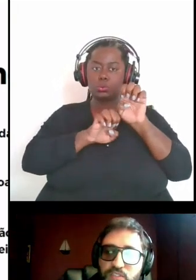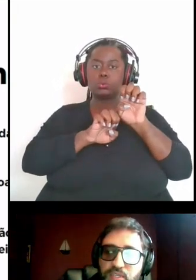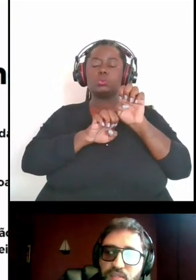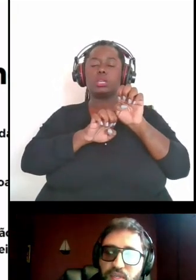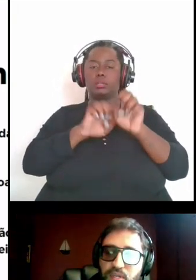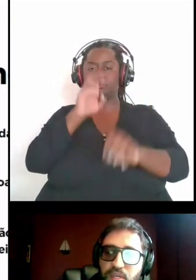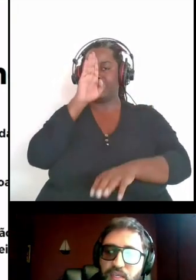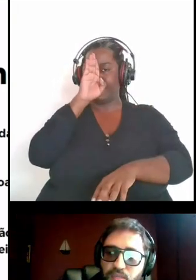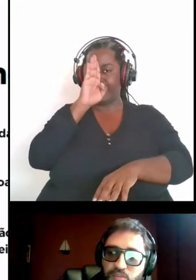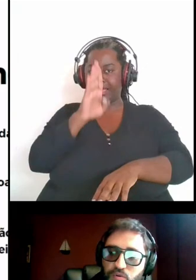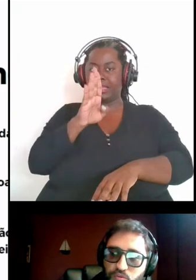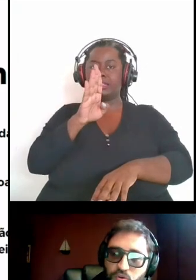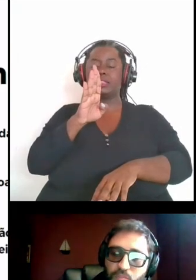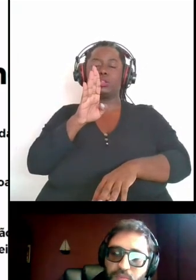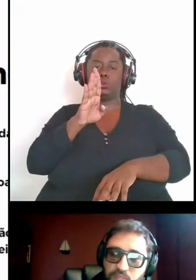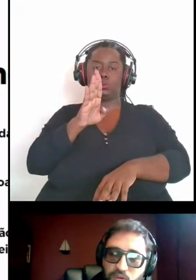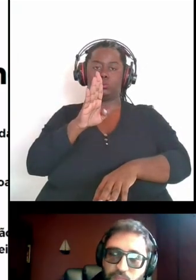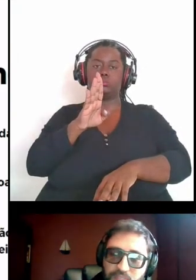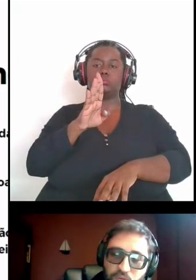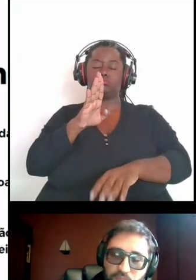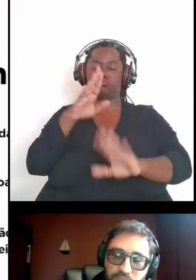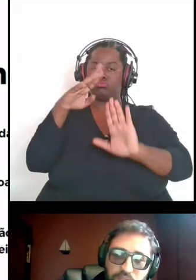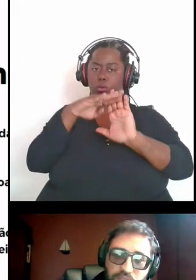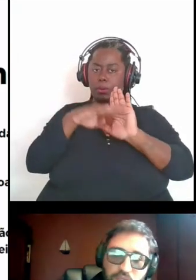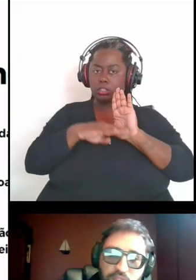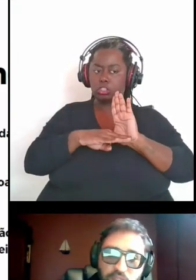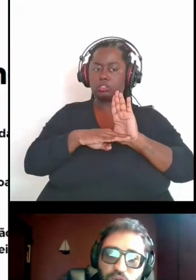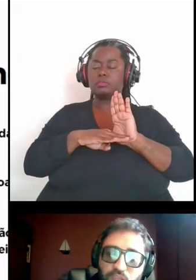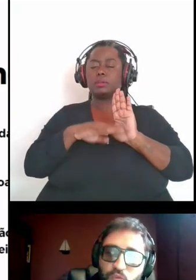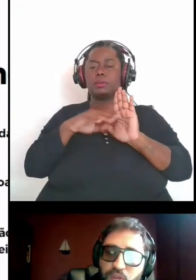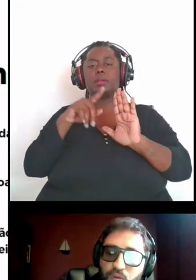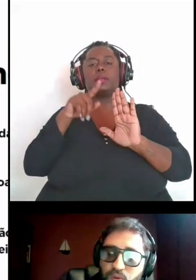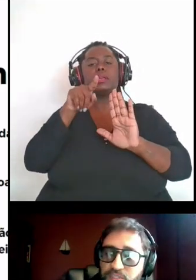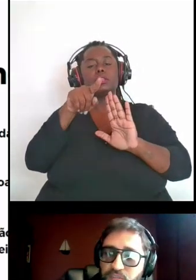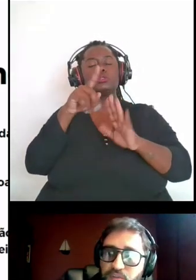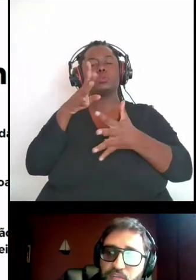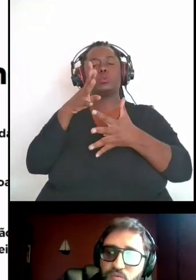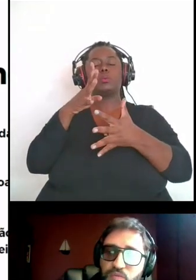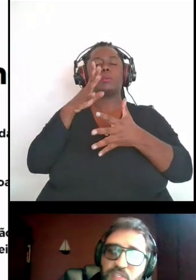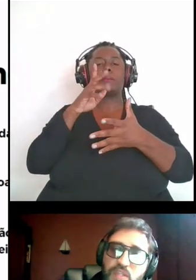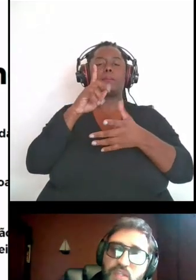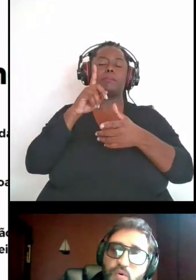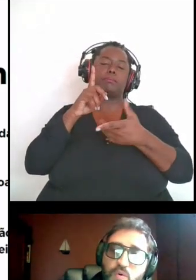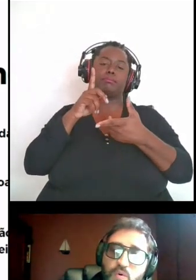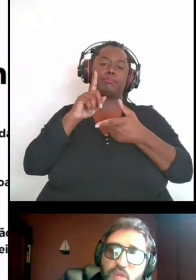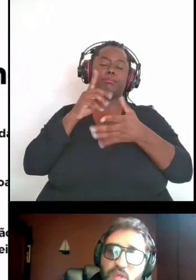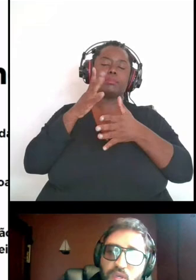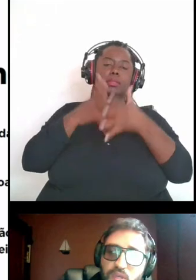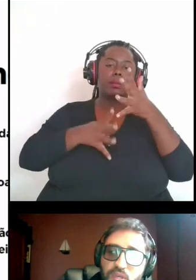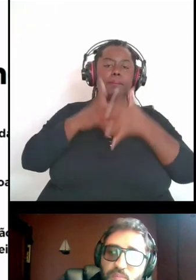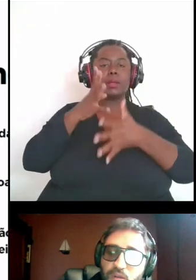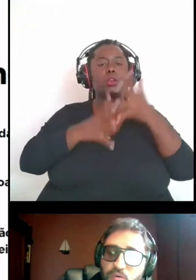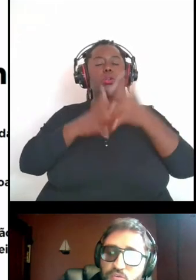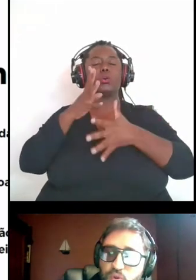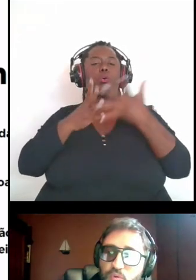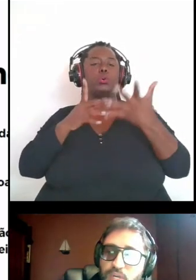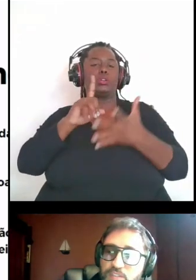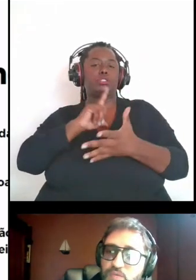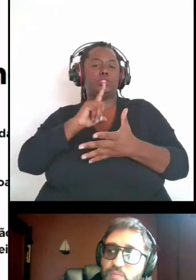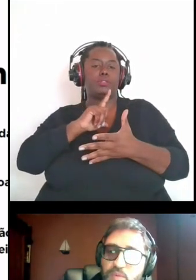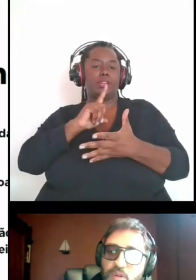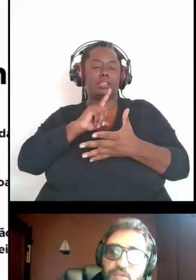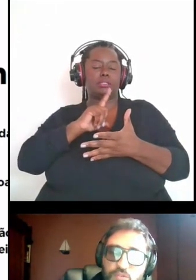hegemonic heteronormative structure which prevented legitimate voices